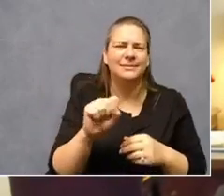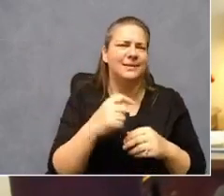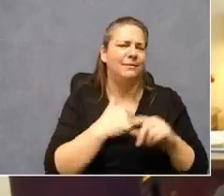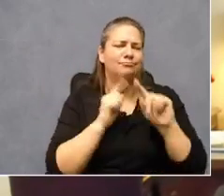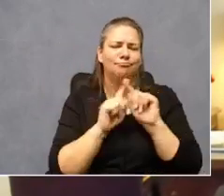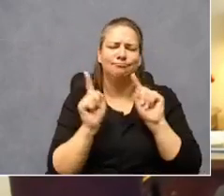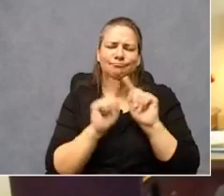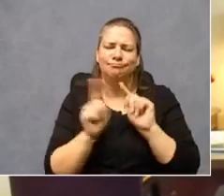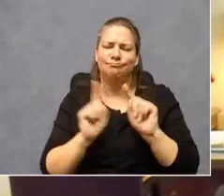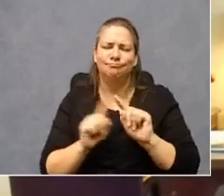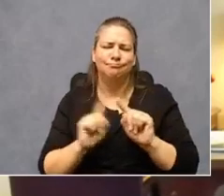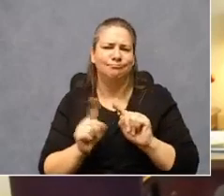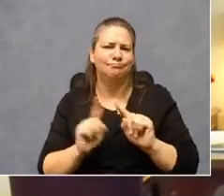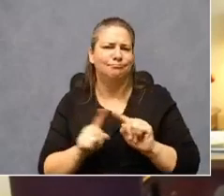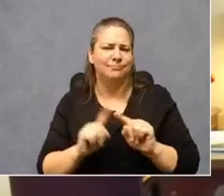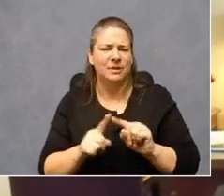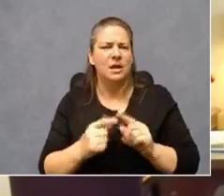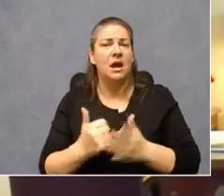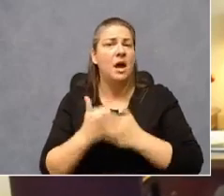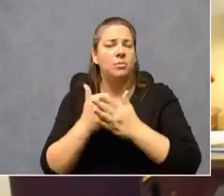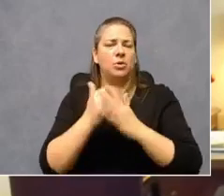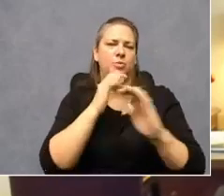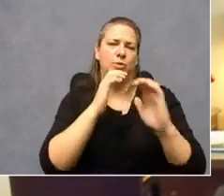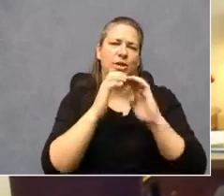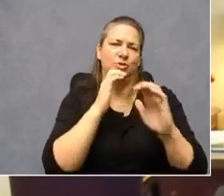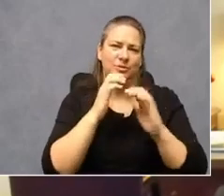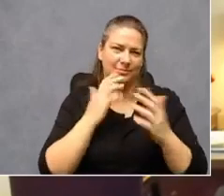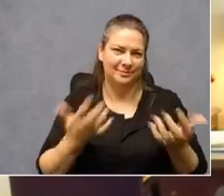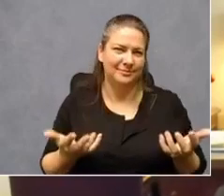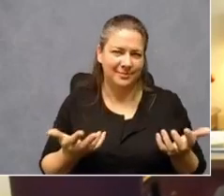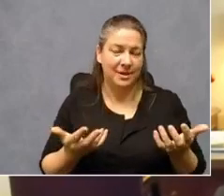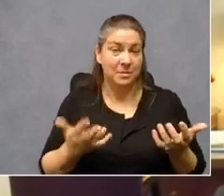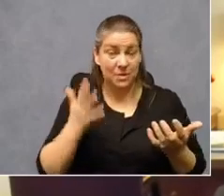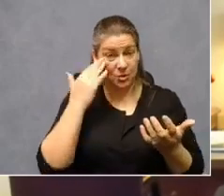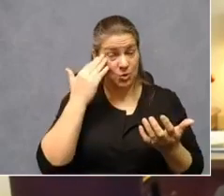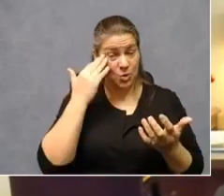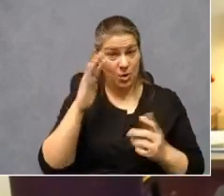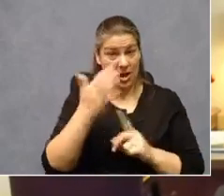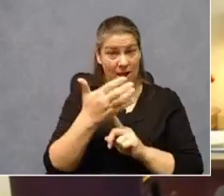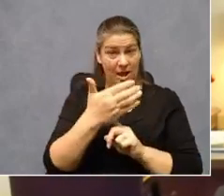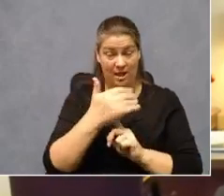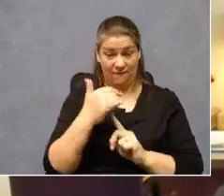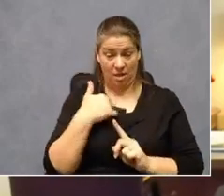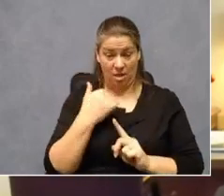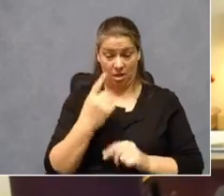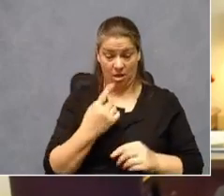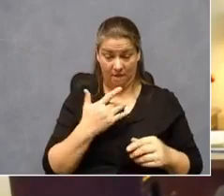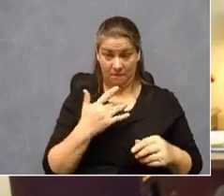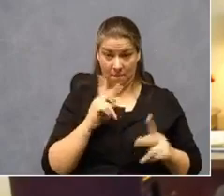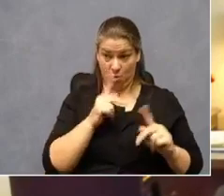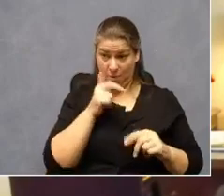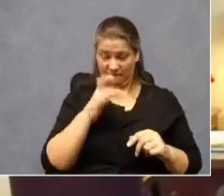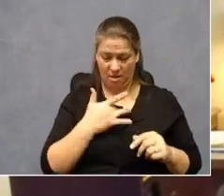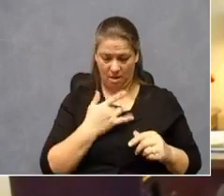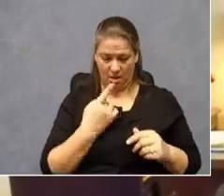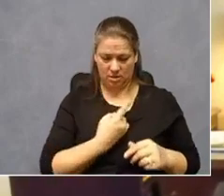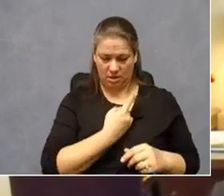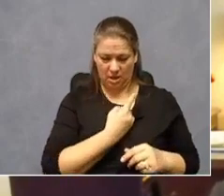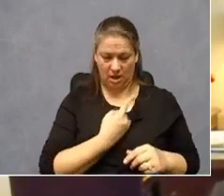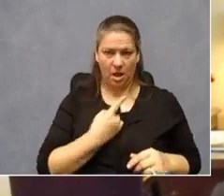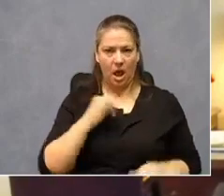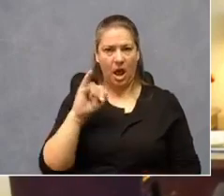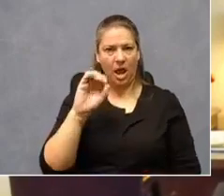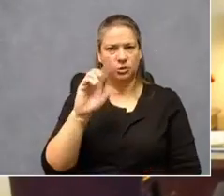facilitate communication, because the isolation through all this has been very hard on everyone. We